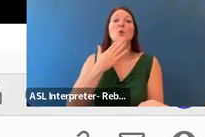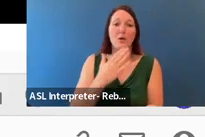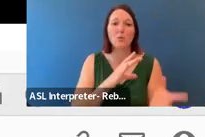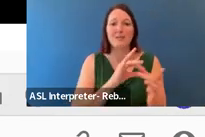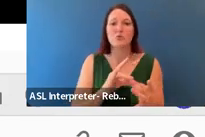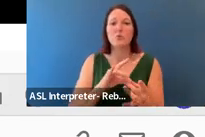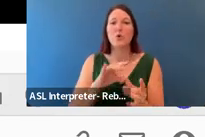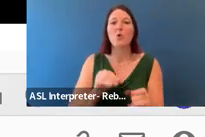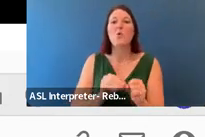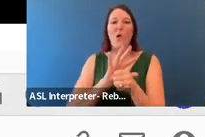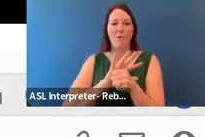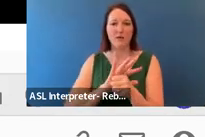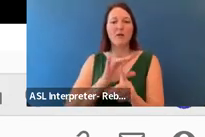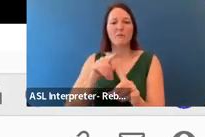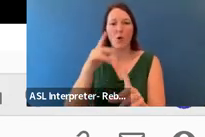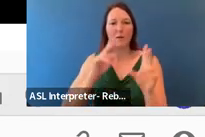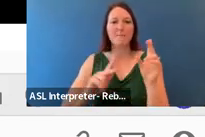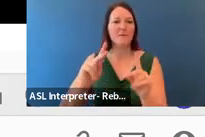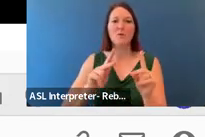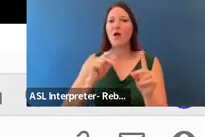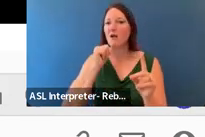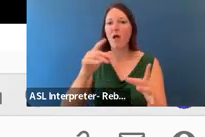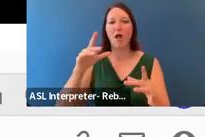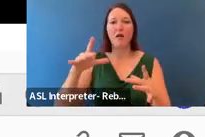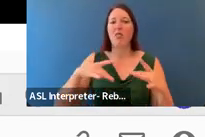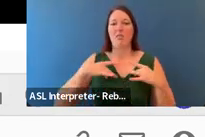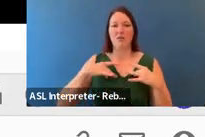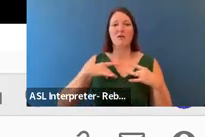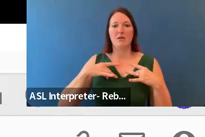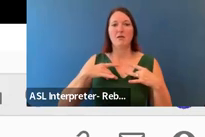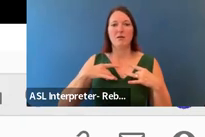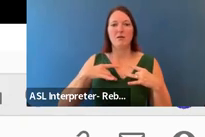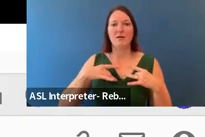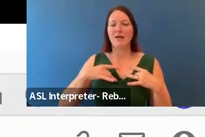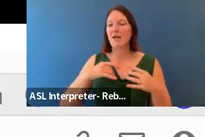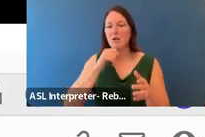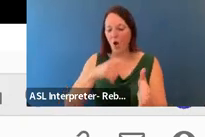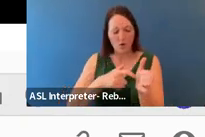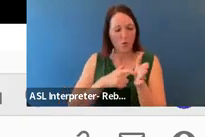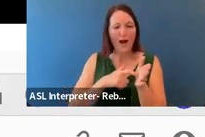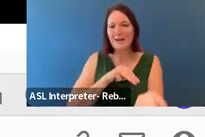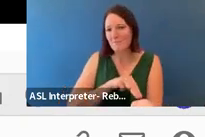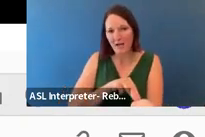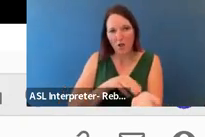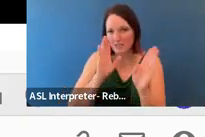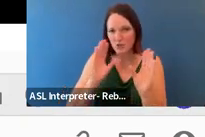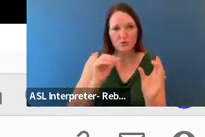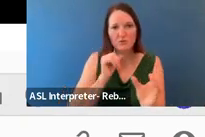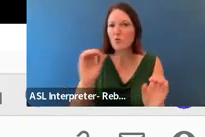with people contracting it not requiring medical attention or hospitalization.